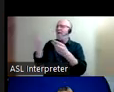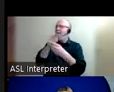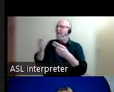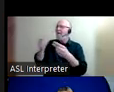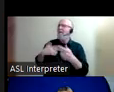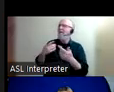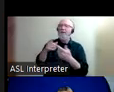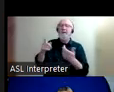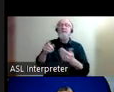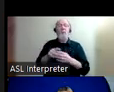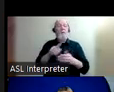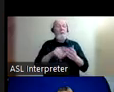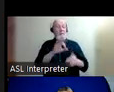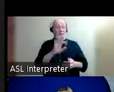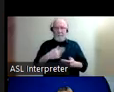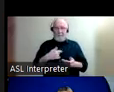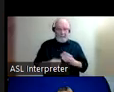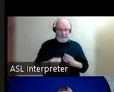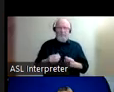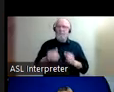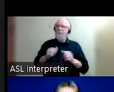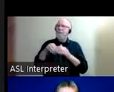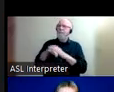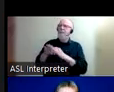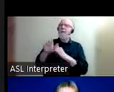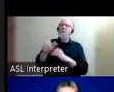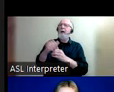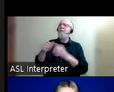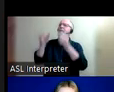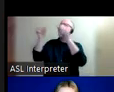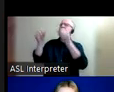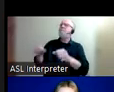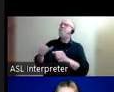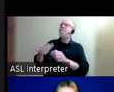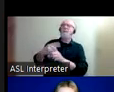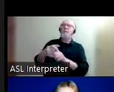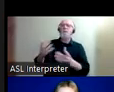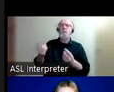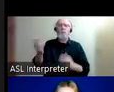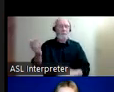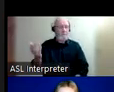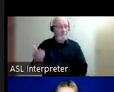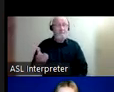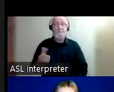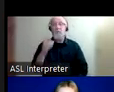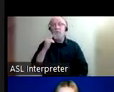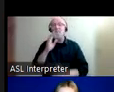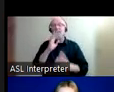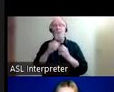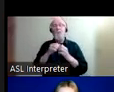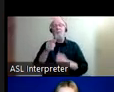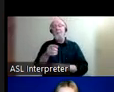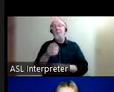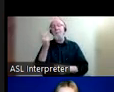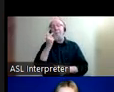to be on, you know, Facebook or social media to kind of see what's happening. And just kind of drop in and, you know, have a chat with us to see, you